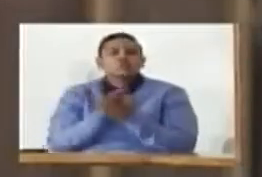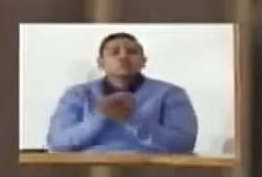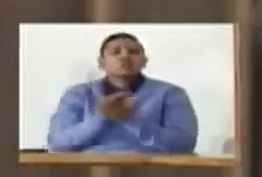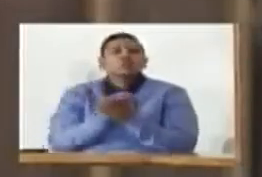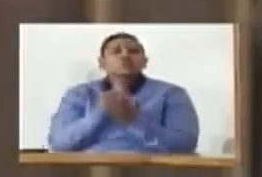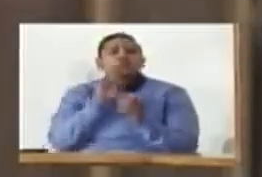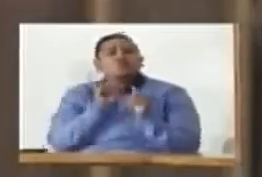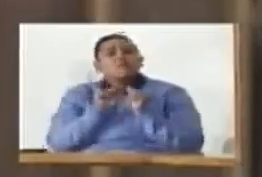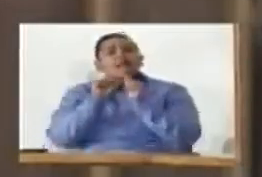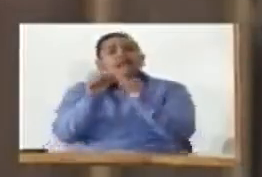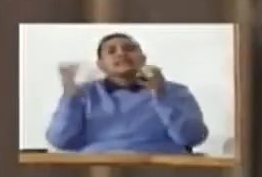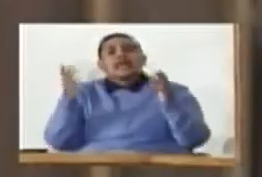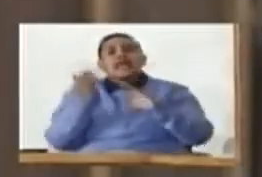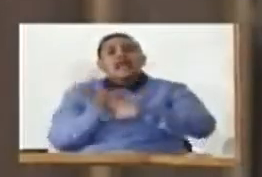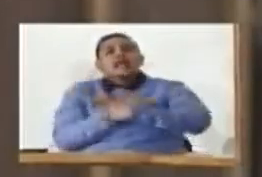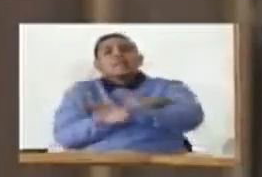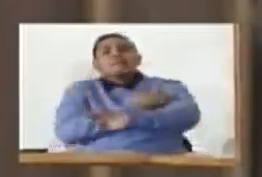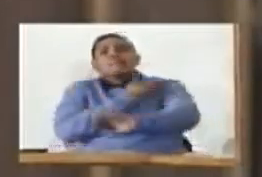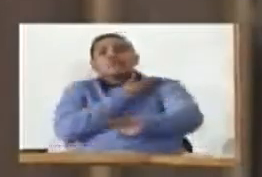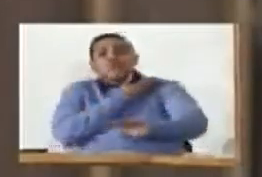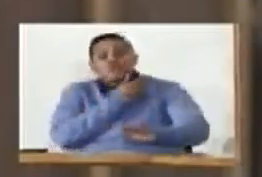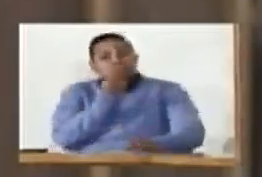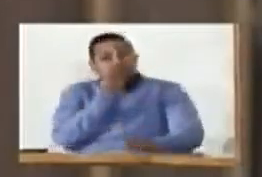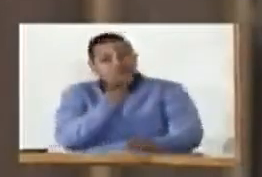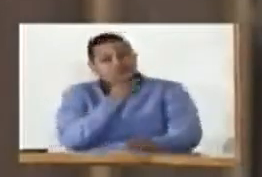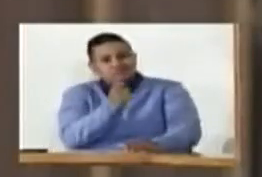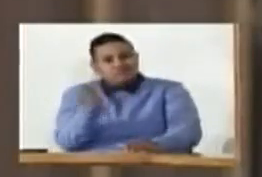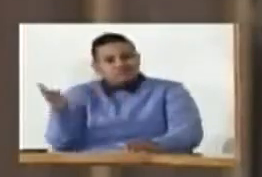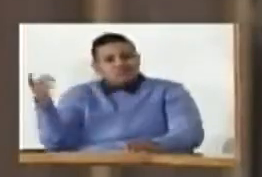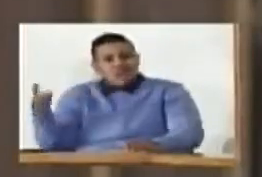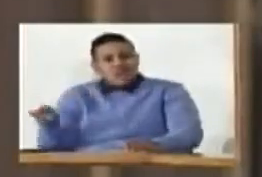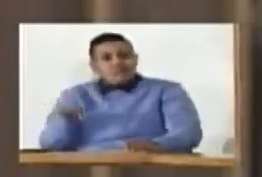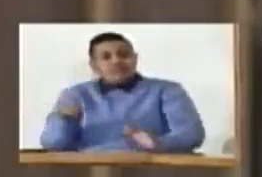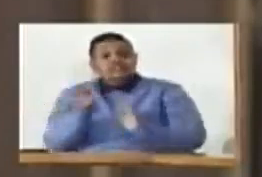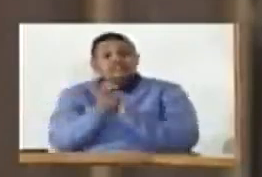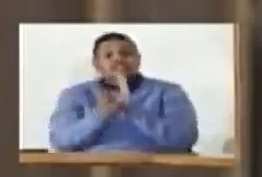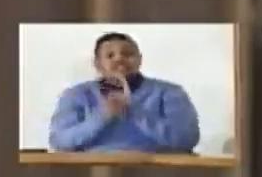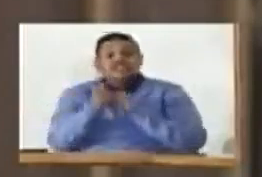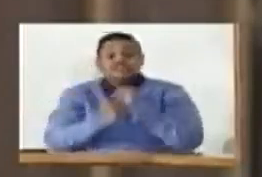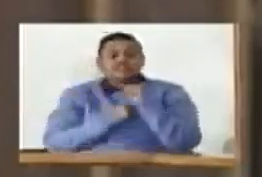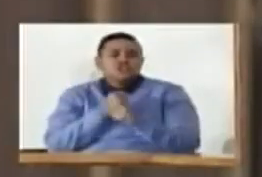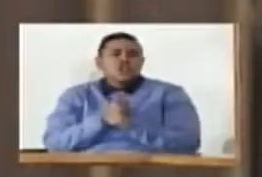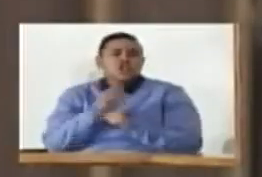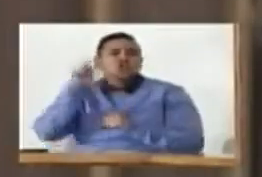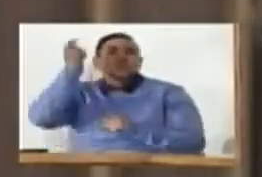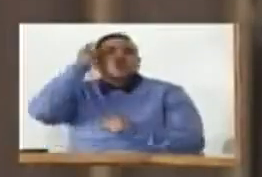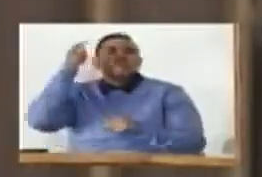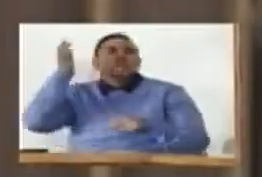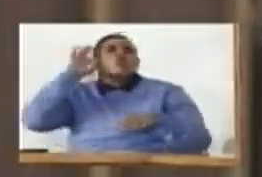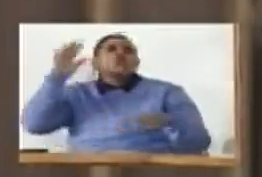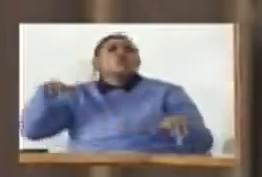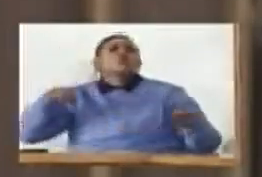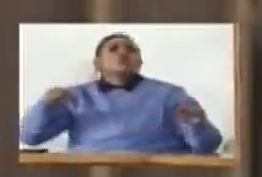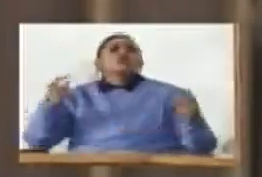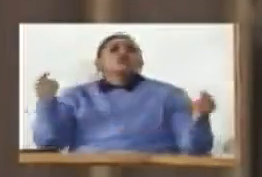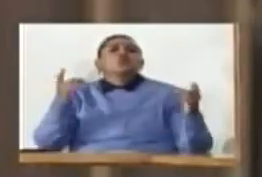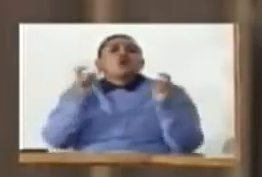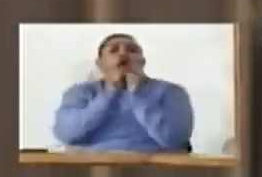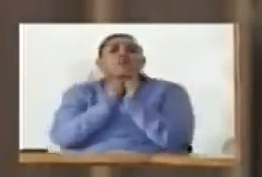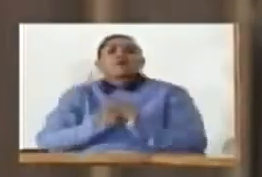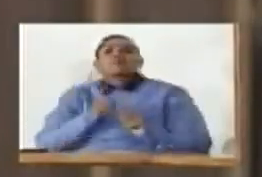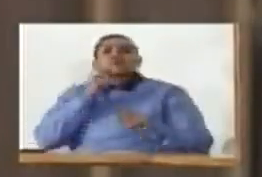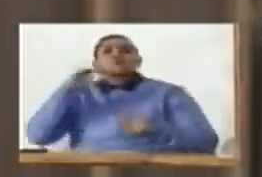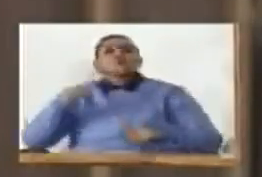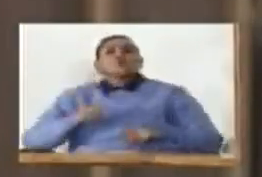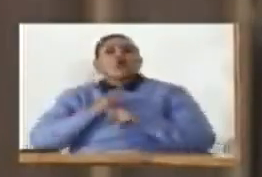to maintain and improve the plants. This legislative year, the government will bring amendments to the